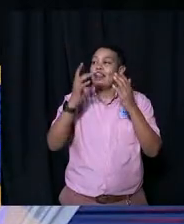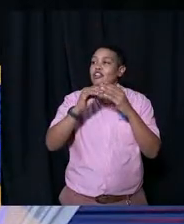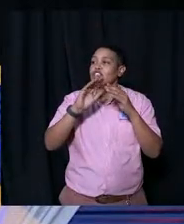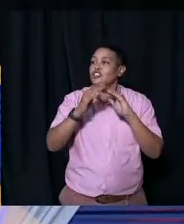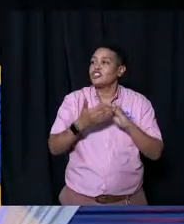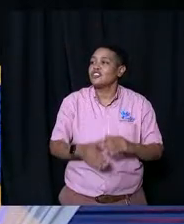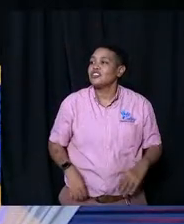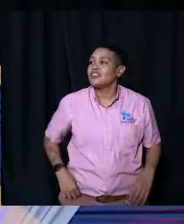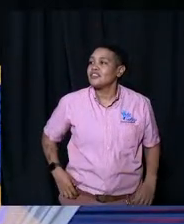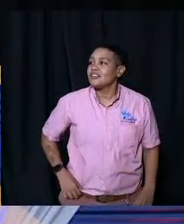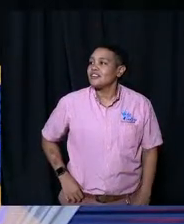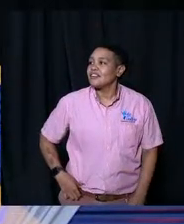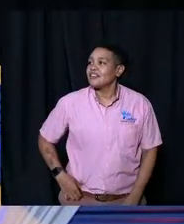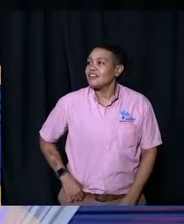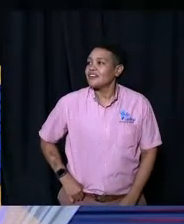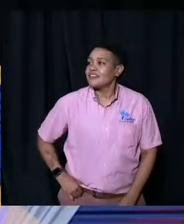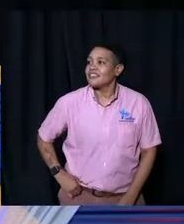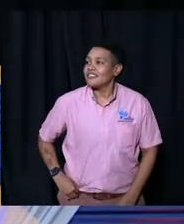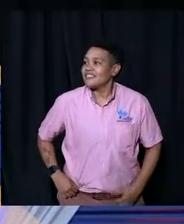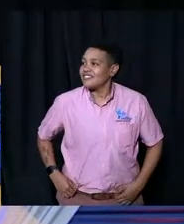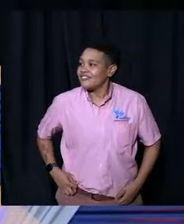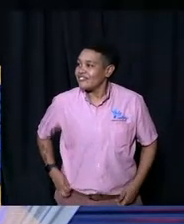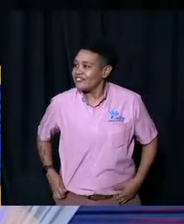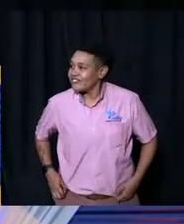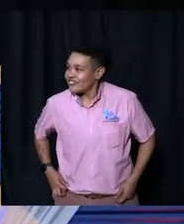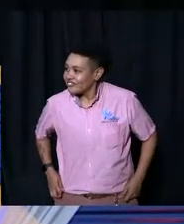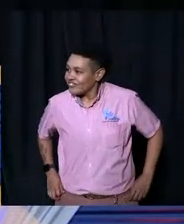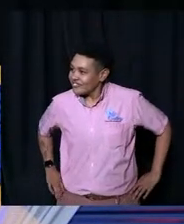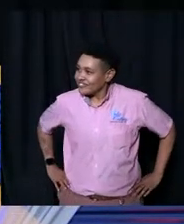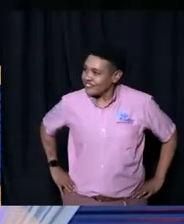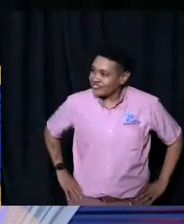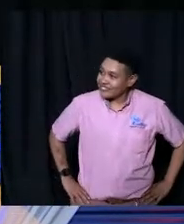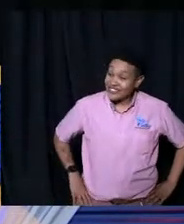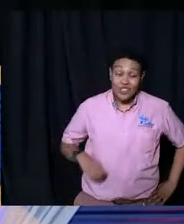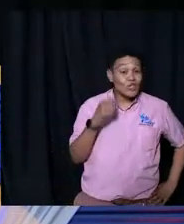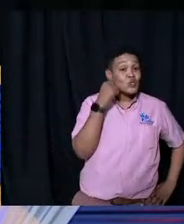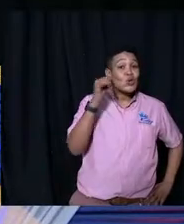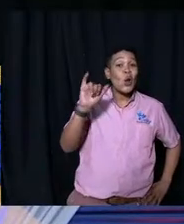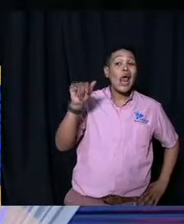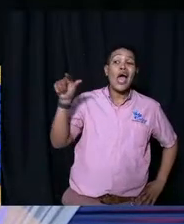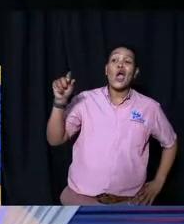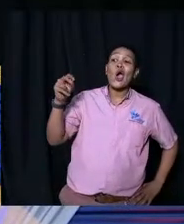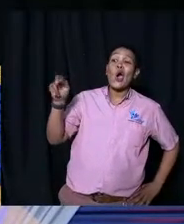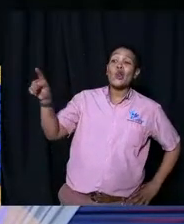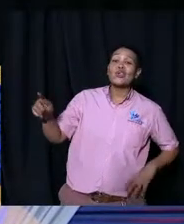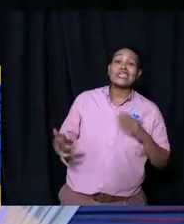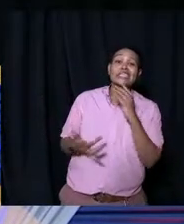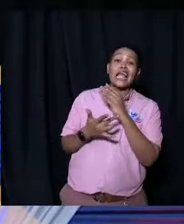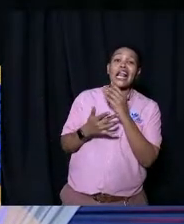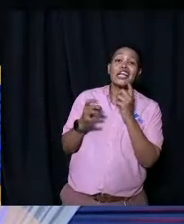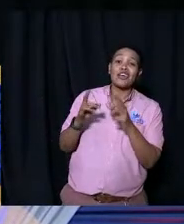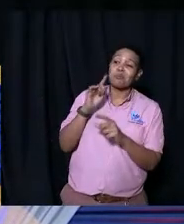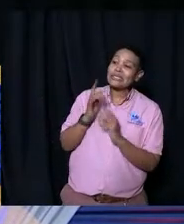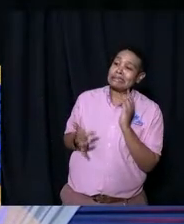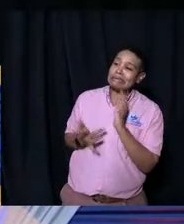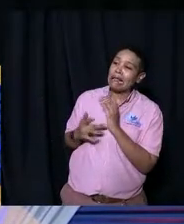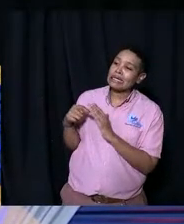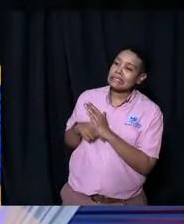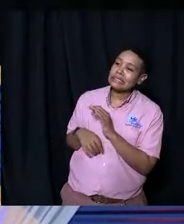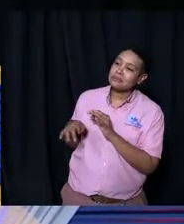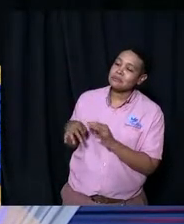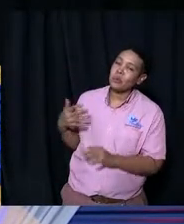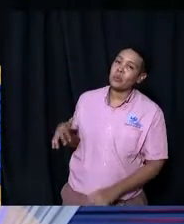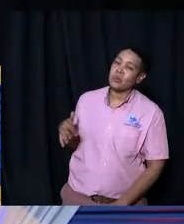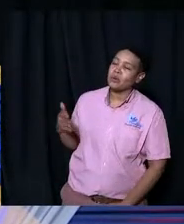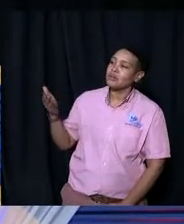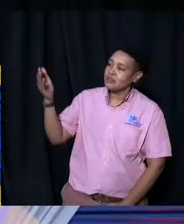That's unlike Ms. Guthrie, yes. Chief Technical Director. That's technical bad. Thank you very much for that question. Yes,